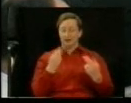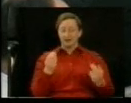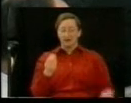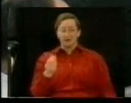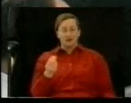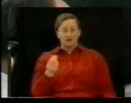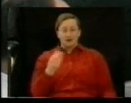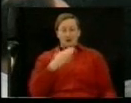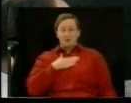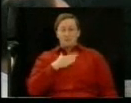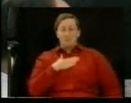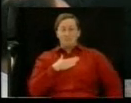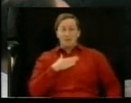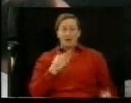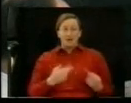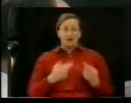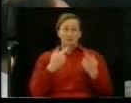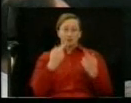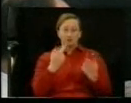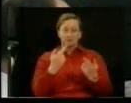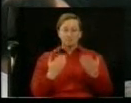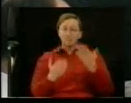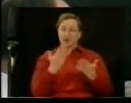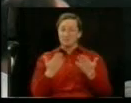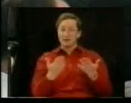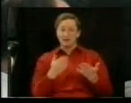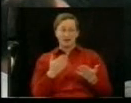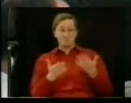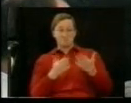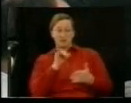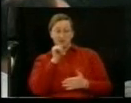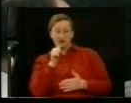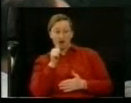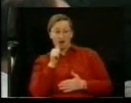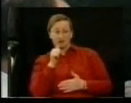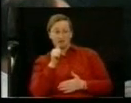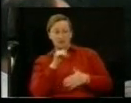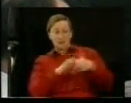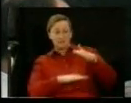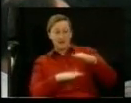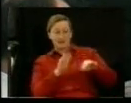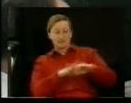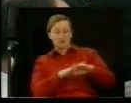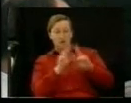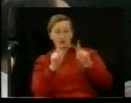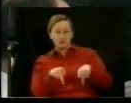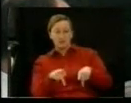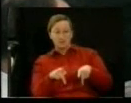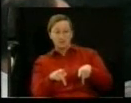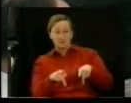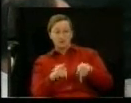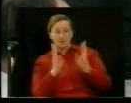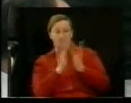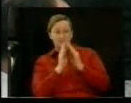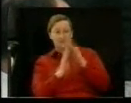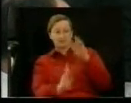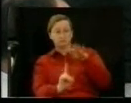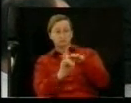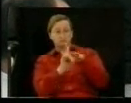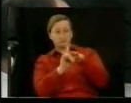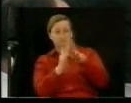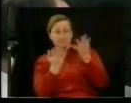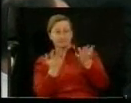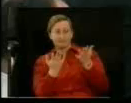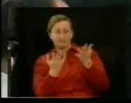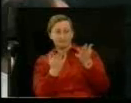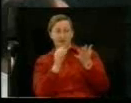my recommendation may or may not be based on what those people at the meeting show up, because you may have, it's not a